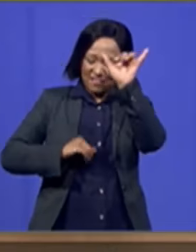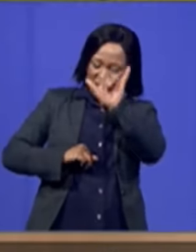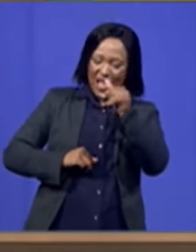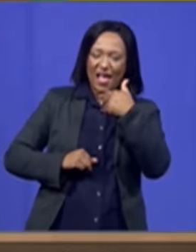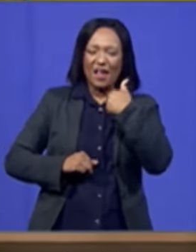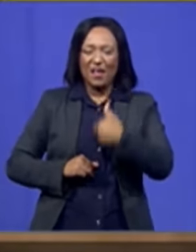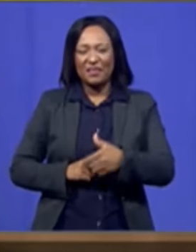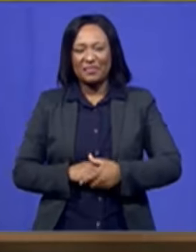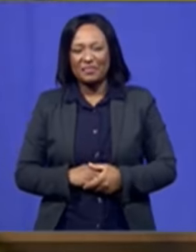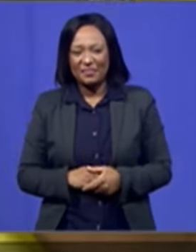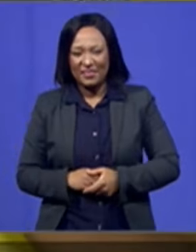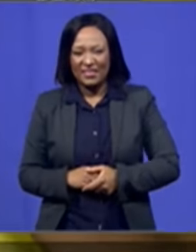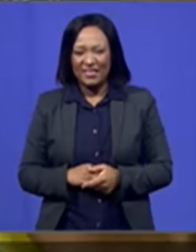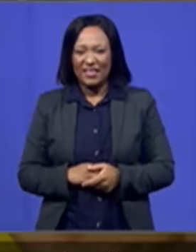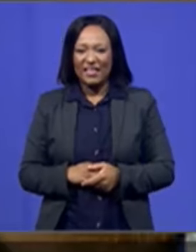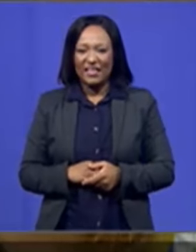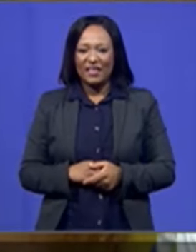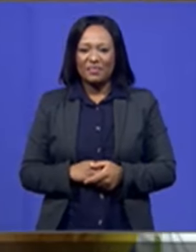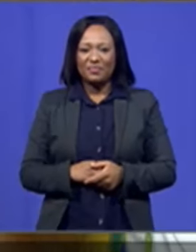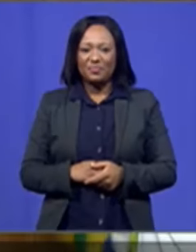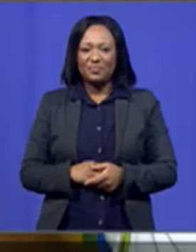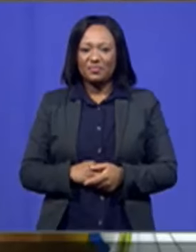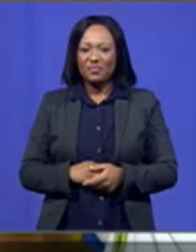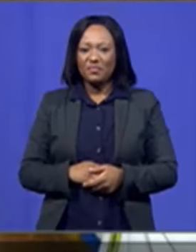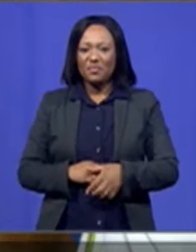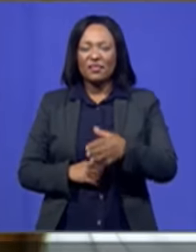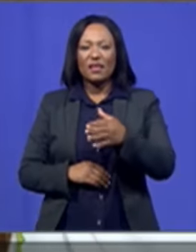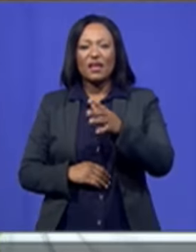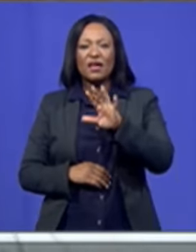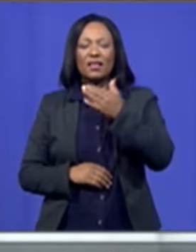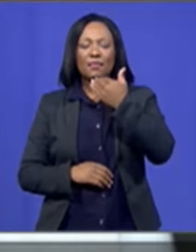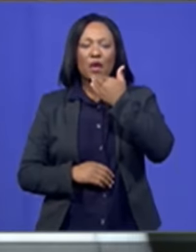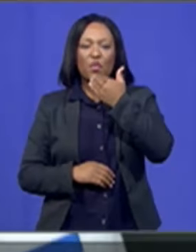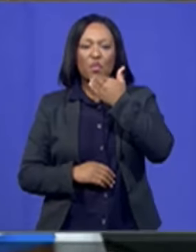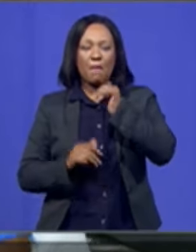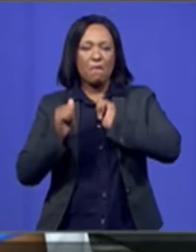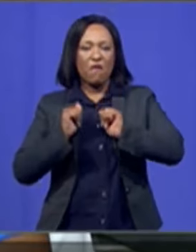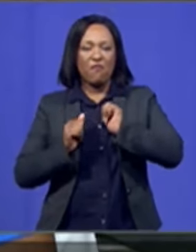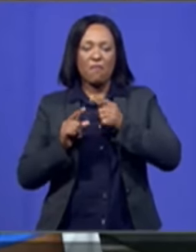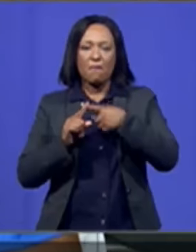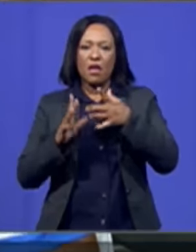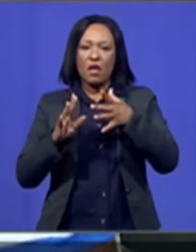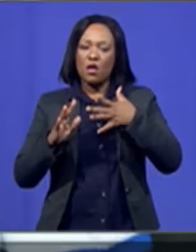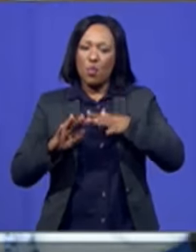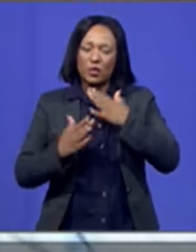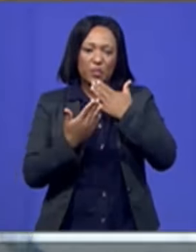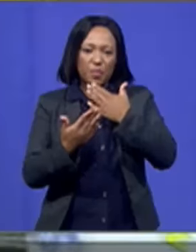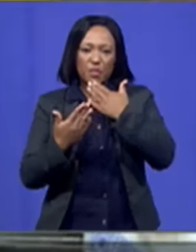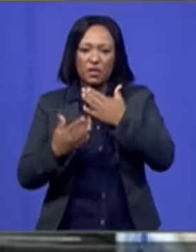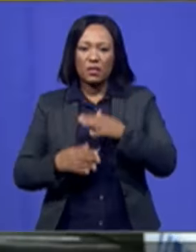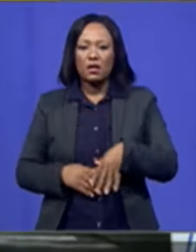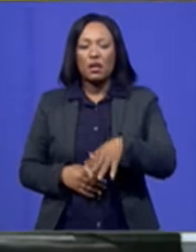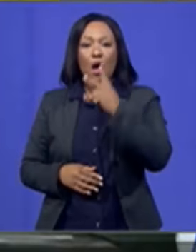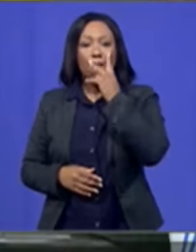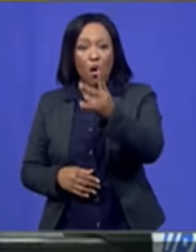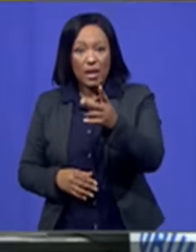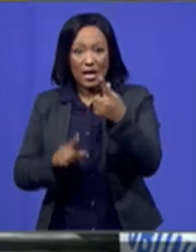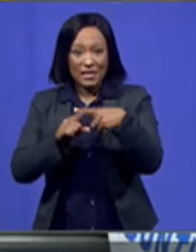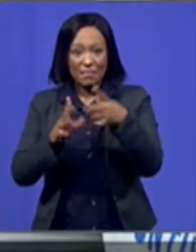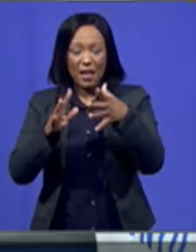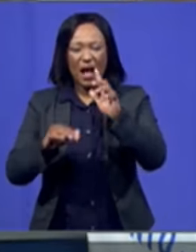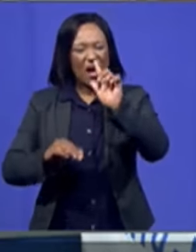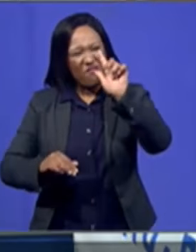boyeno ke mango le tshabisitseng haholo di player tse ba batlang ho le bona di player tsa rena ka ofela